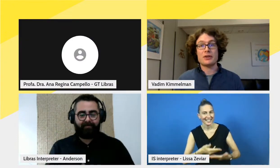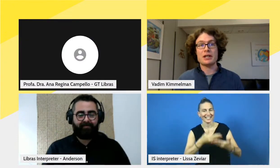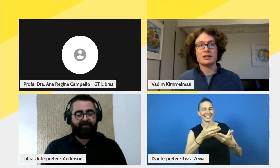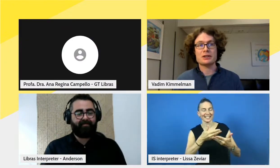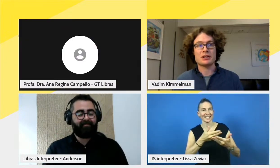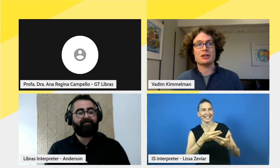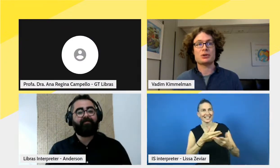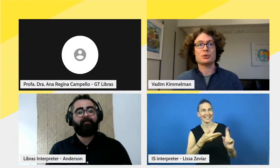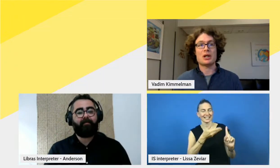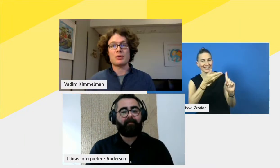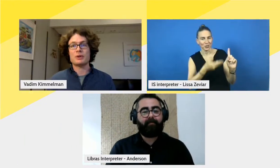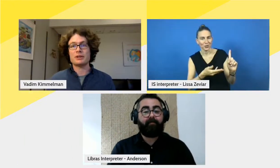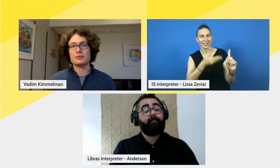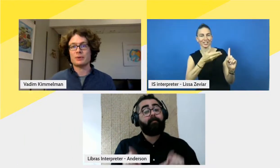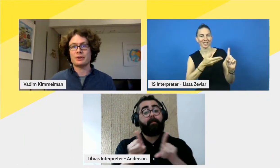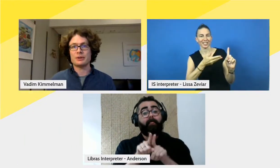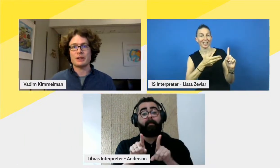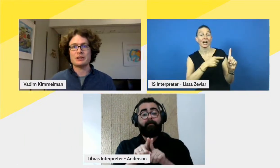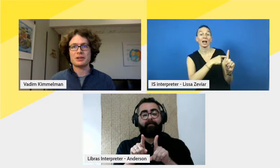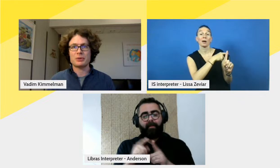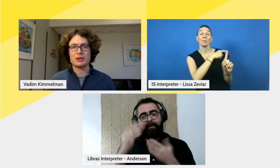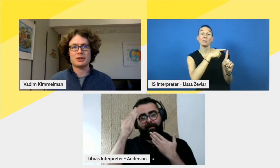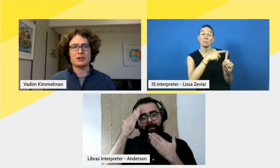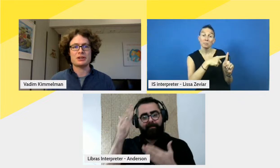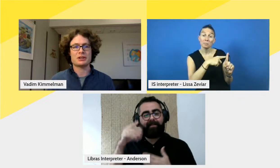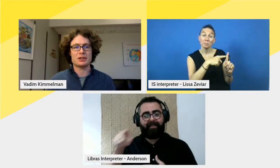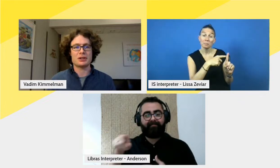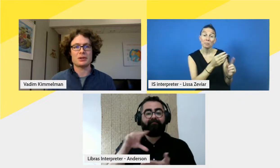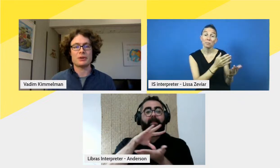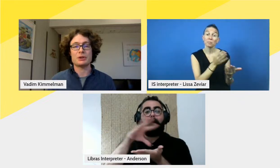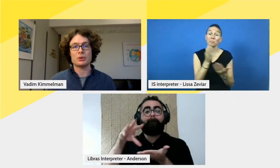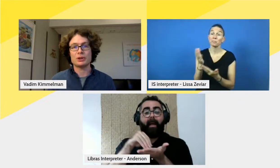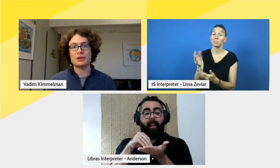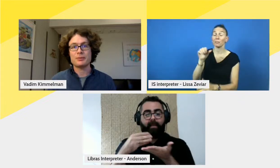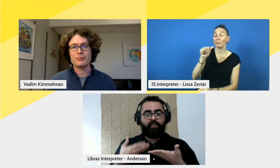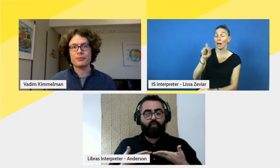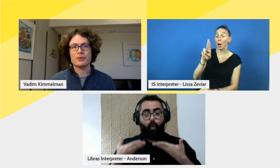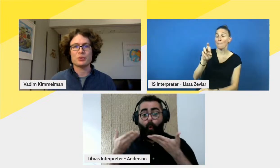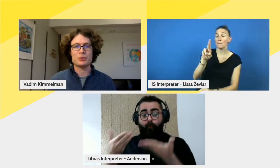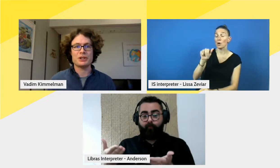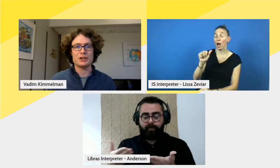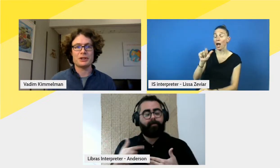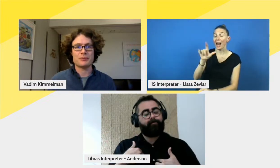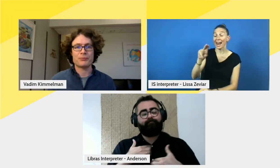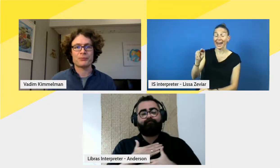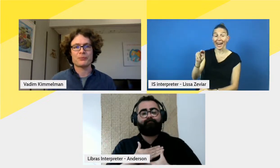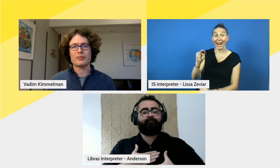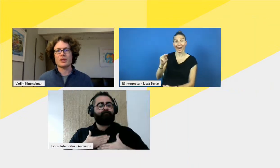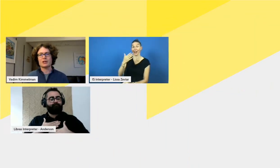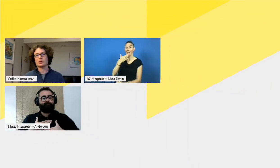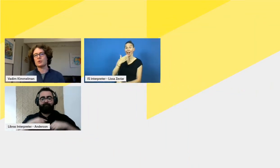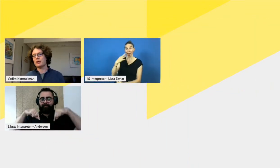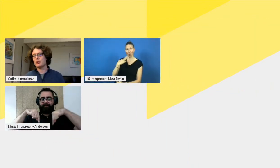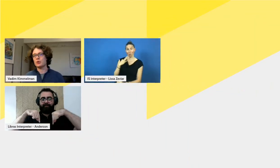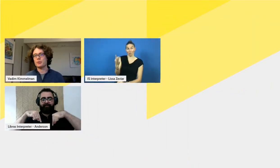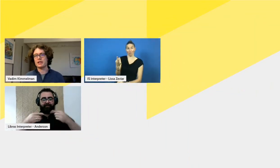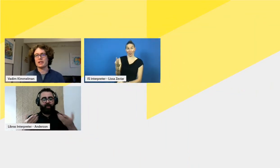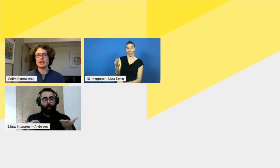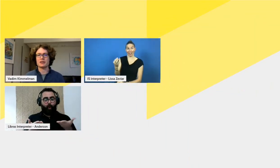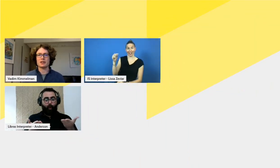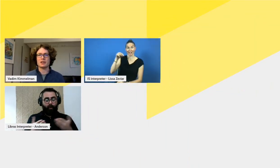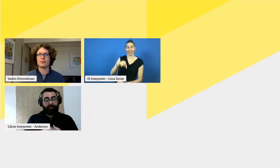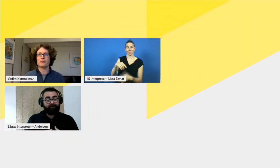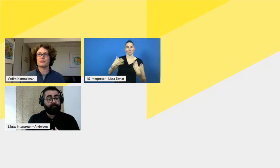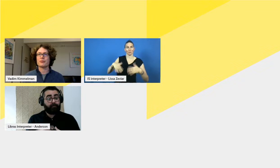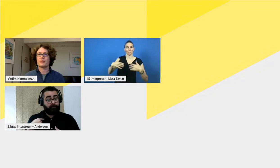And thanks to Abralin for inviting me. It's a great honor to be here. So I hope